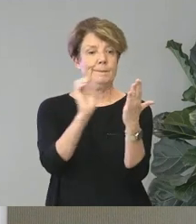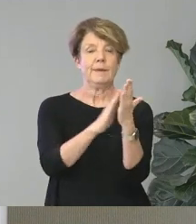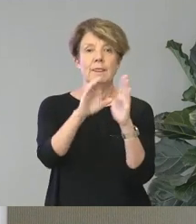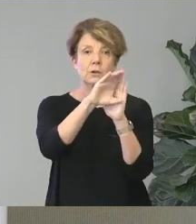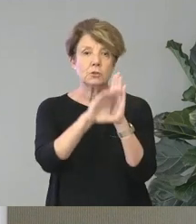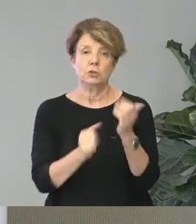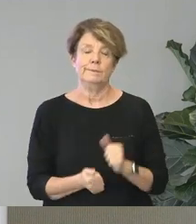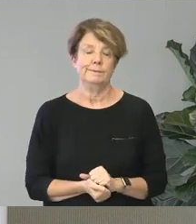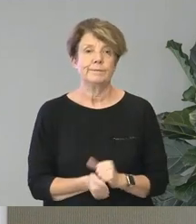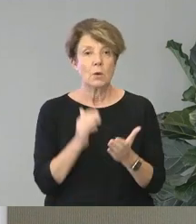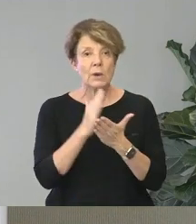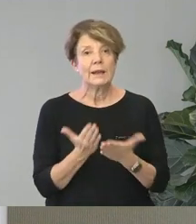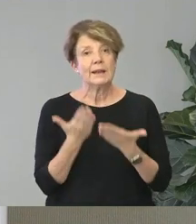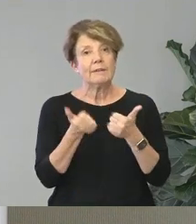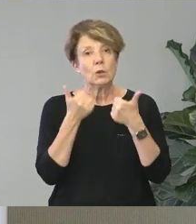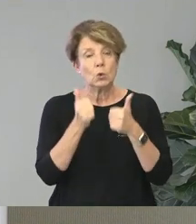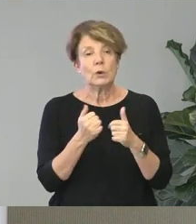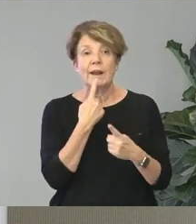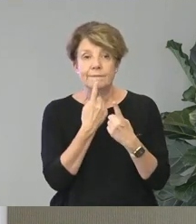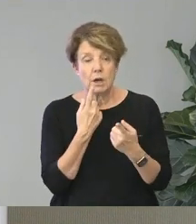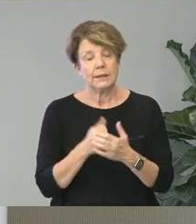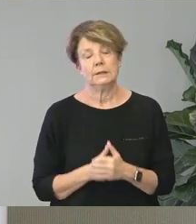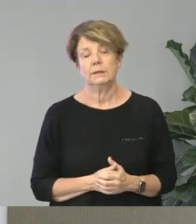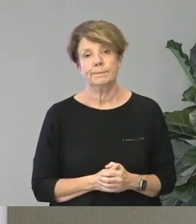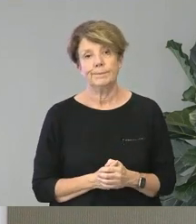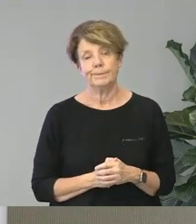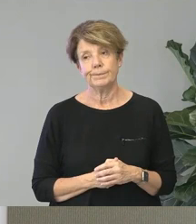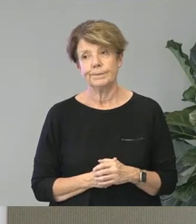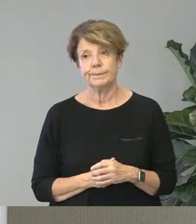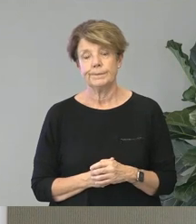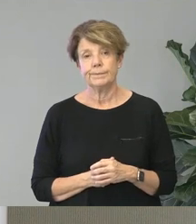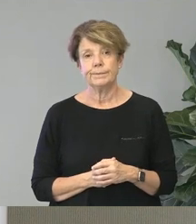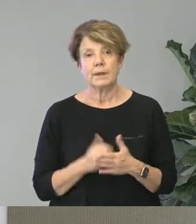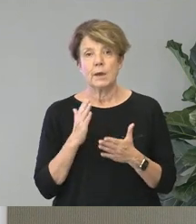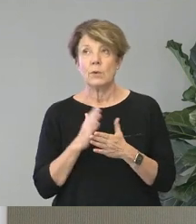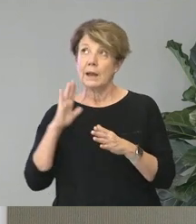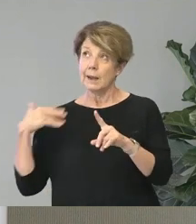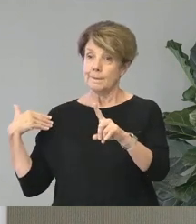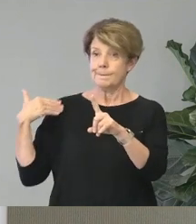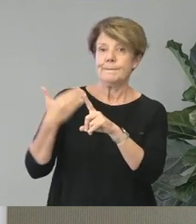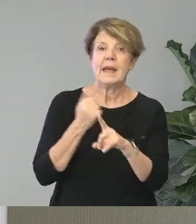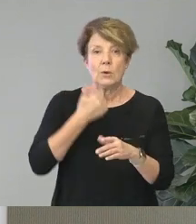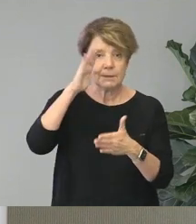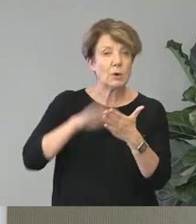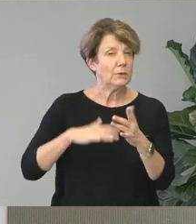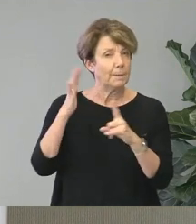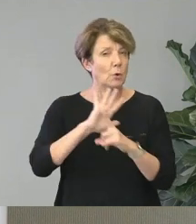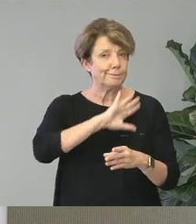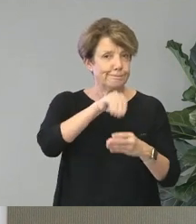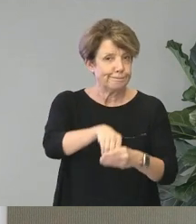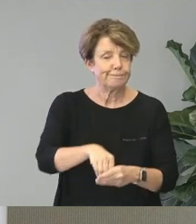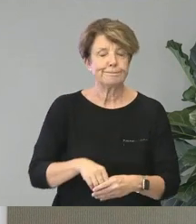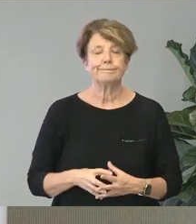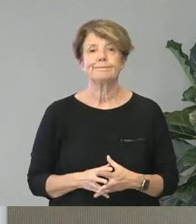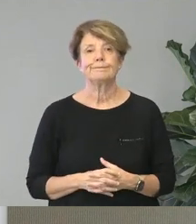giving good advice and logical advice and drawing on our experience is important. And let's